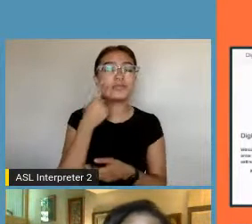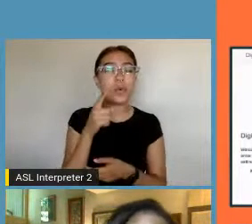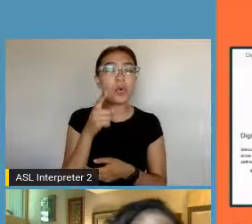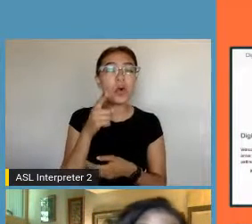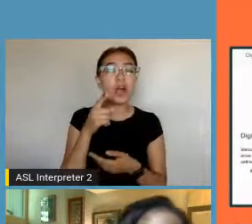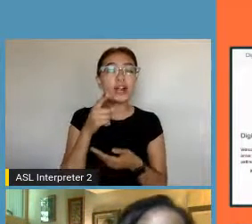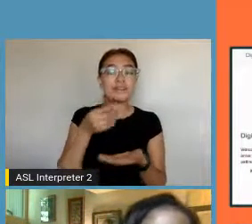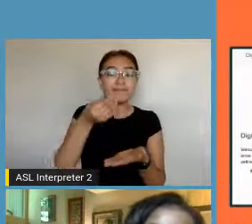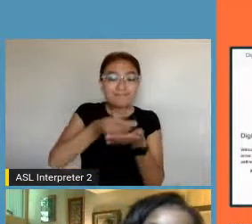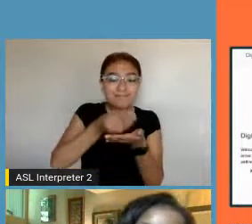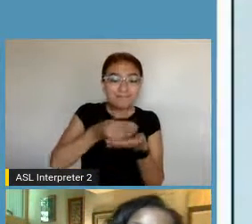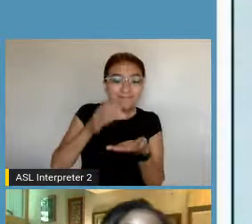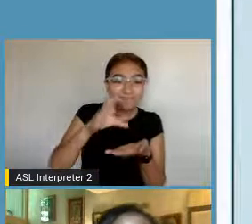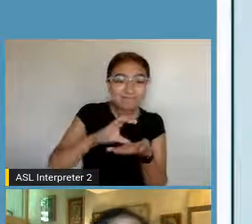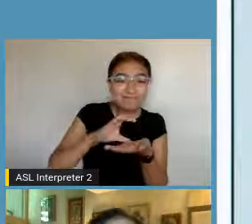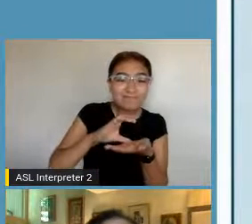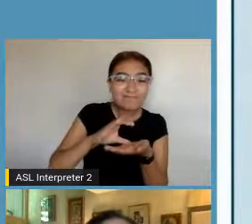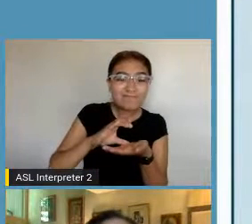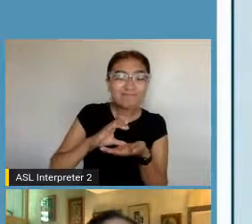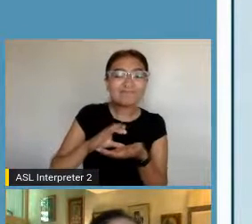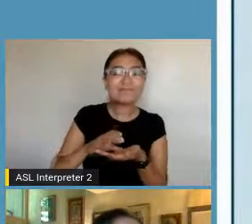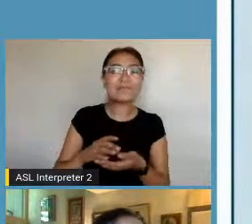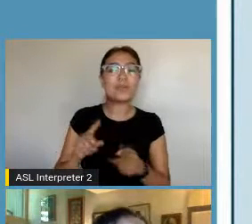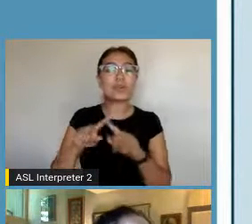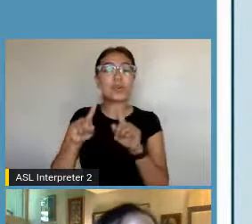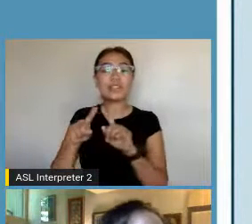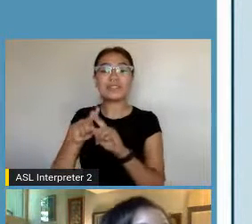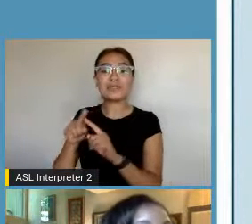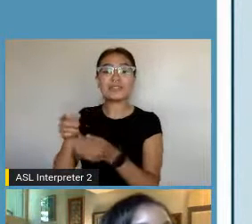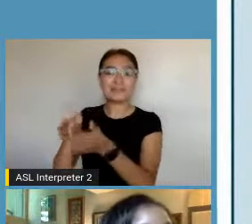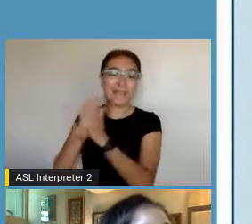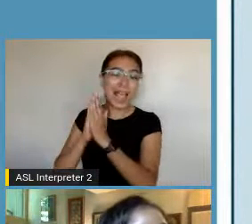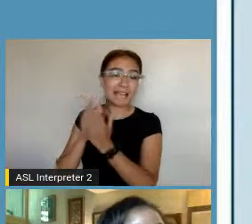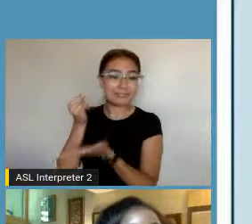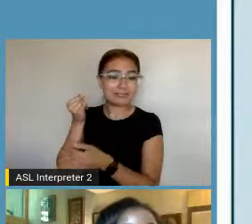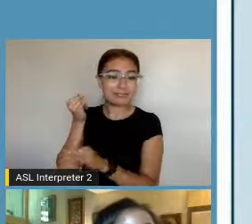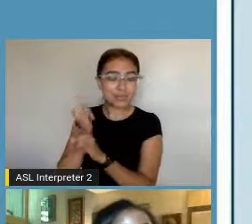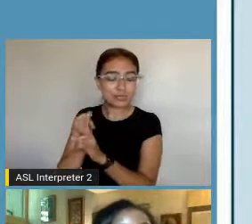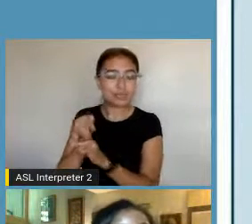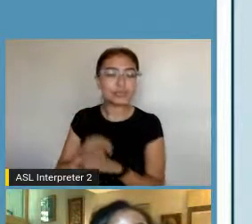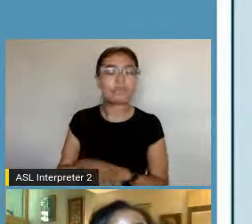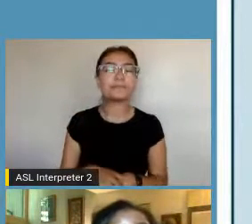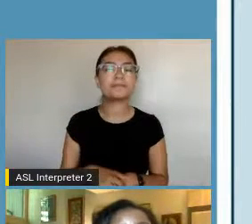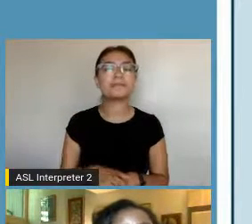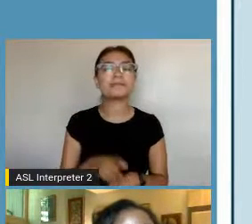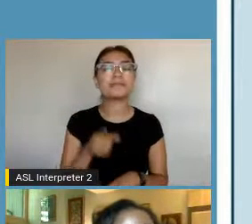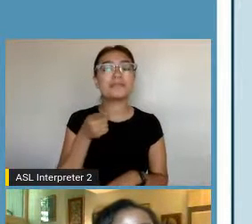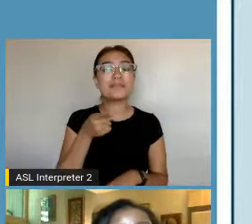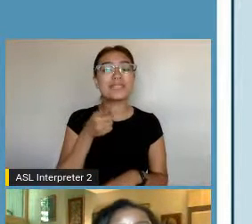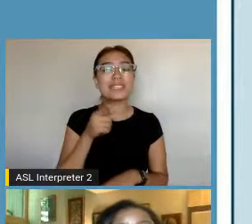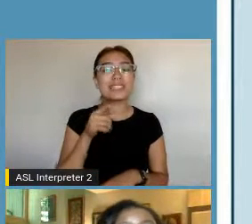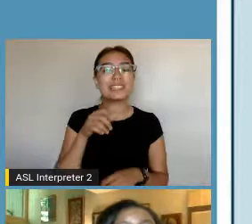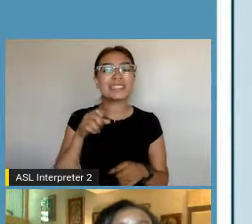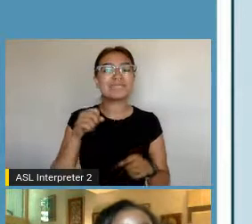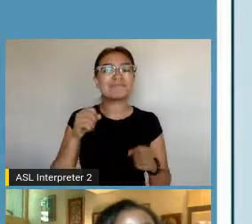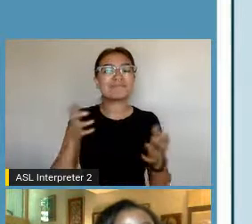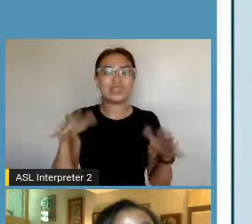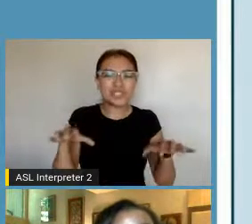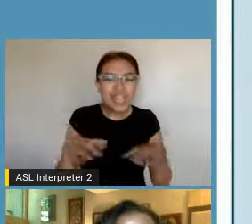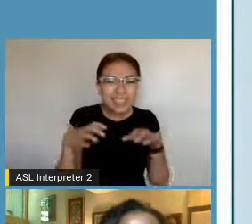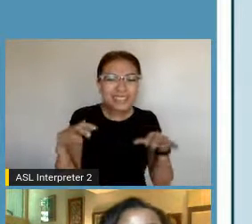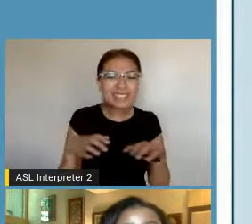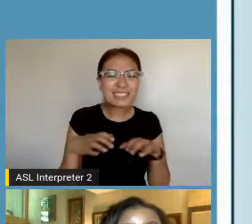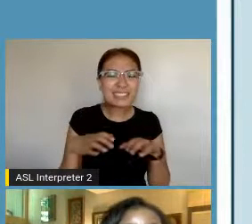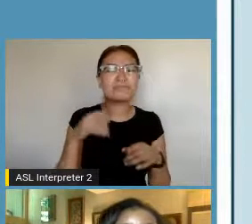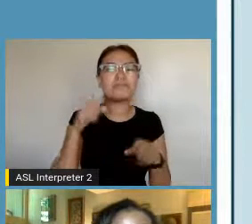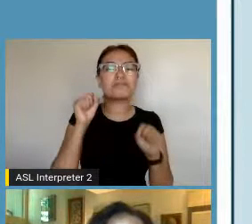and your sponsored institutions. So this is kind of like a, just an exercise worksheet that you can identify the